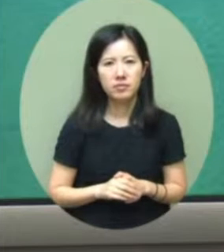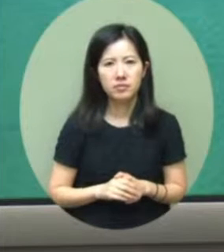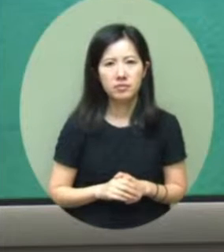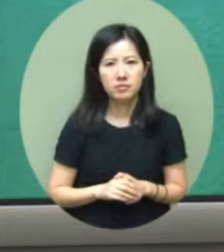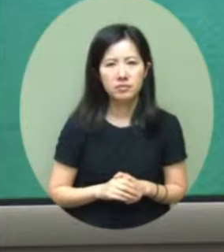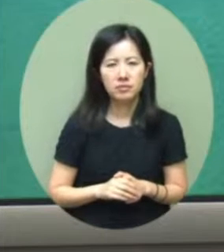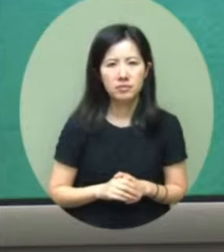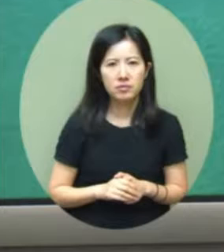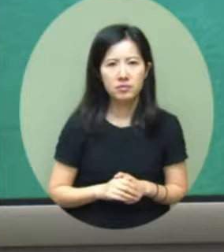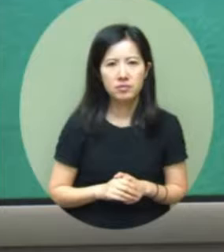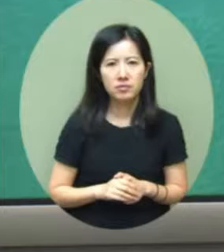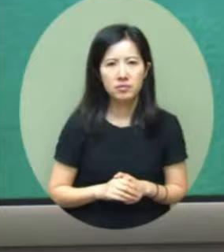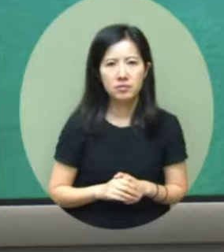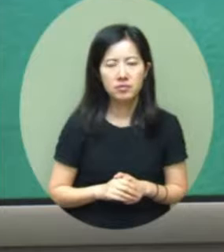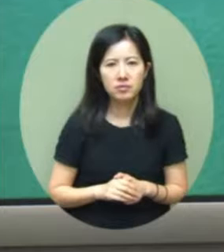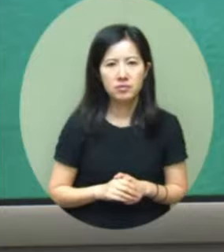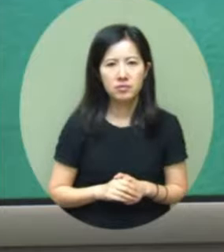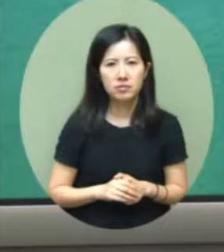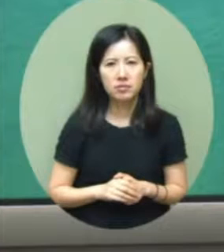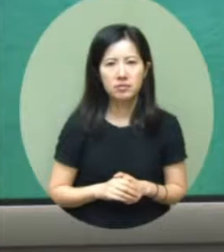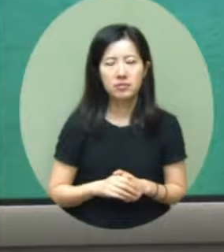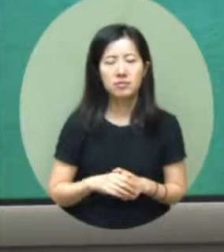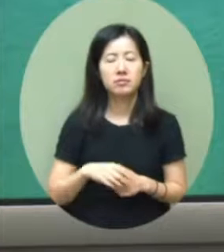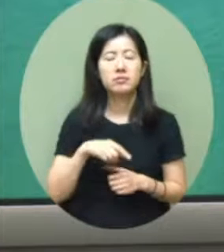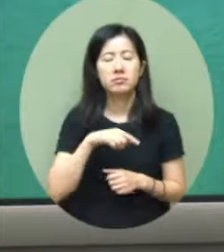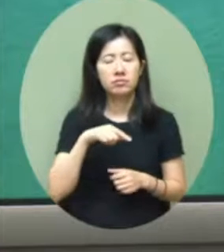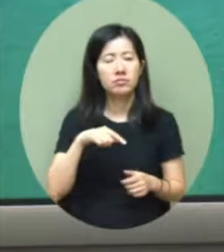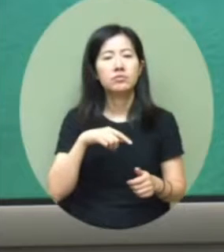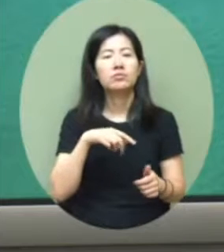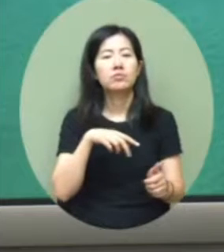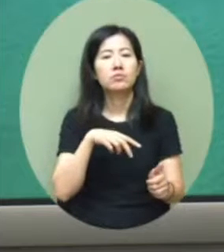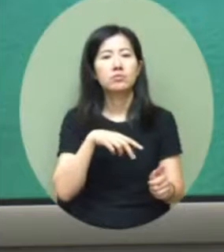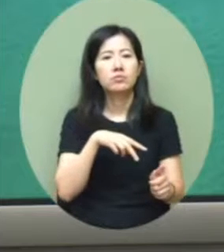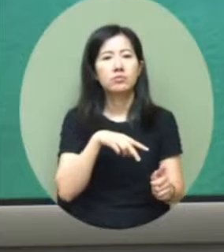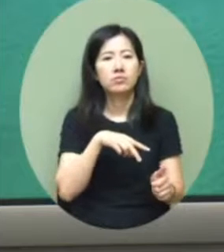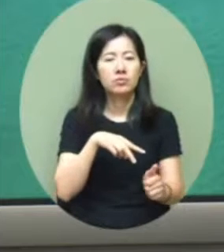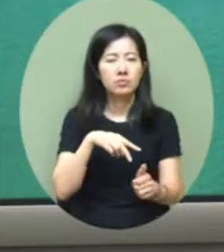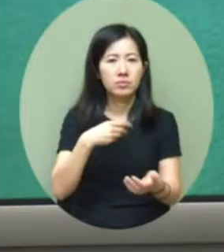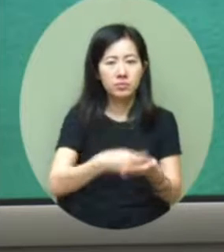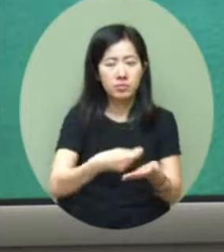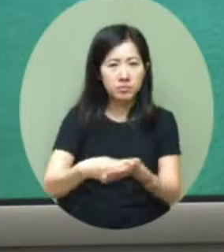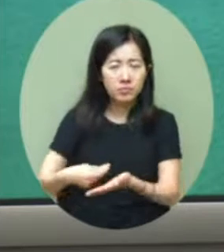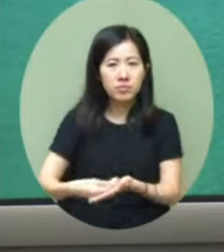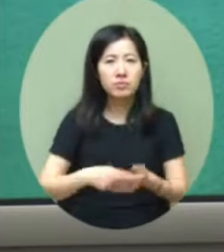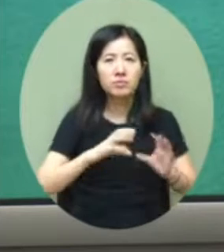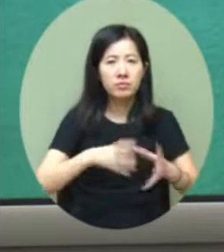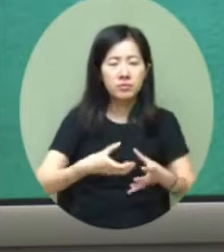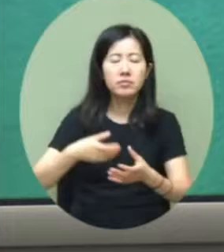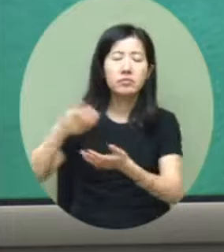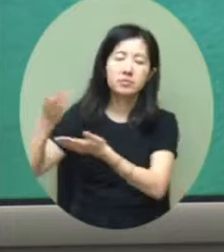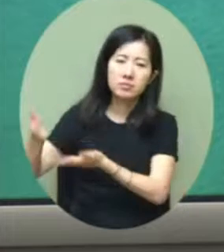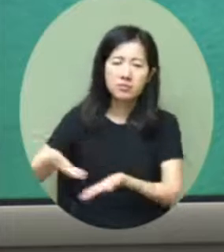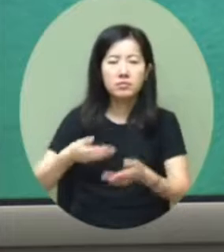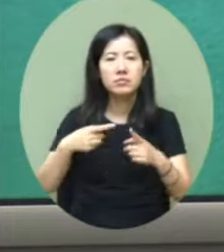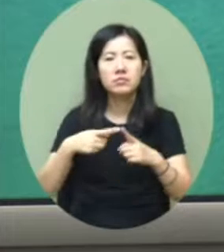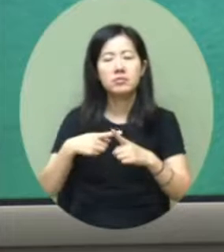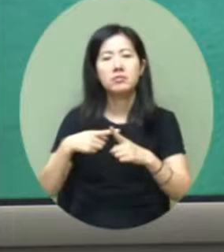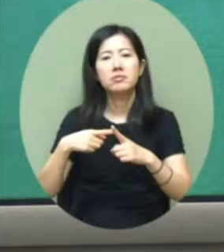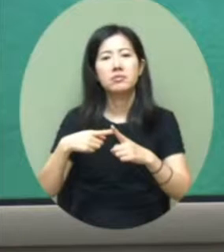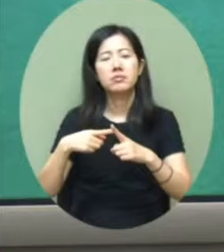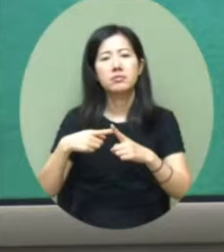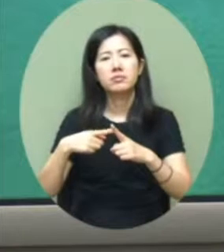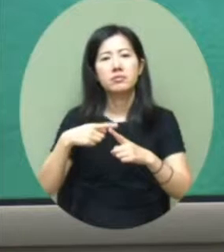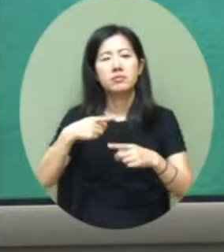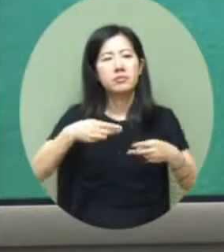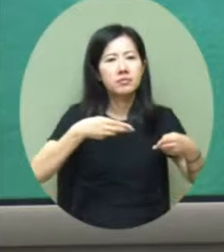good experience both in taking meals, in shopping, in all kind of services